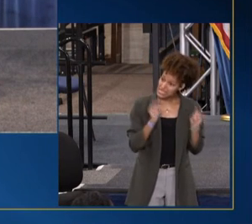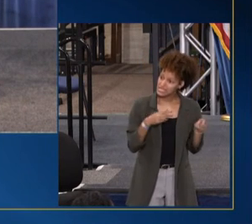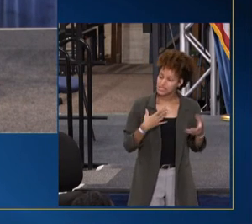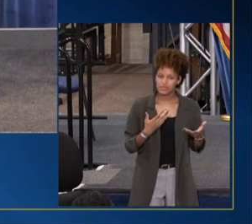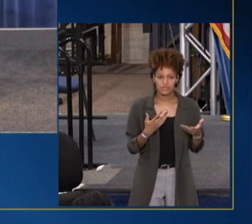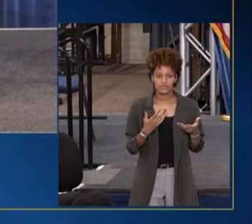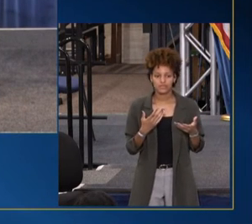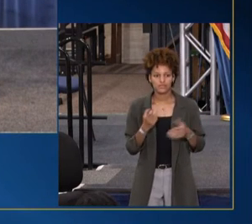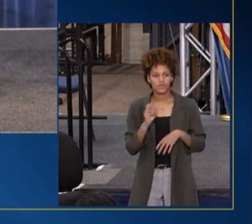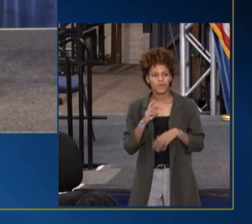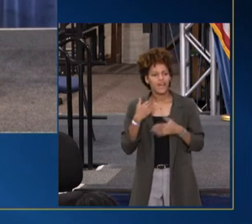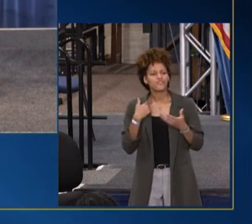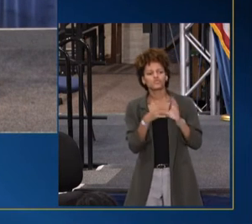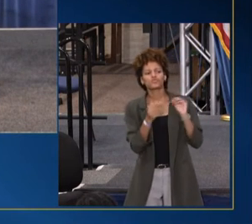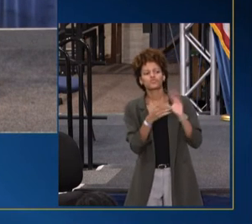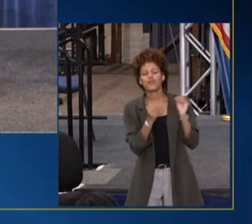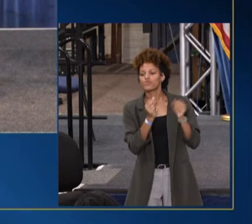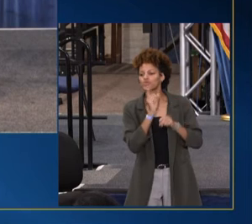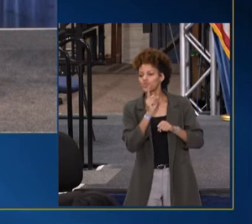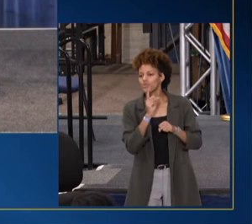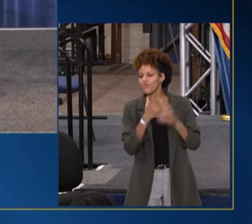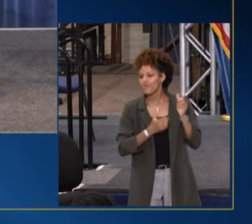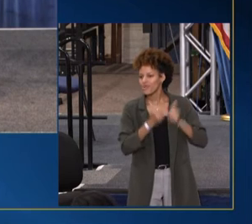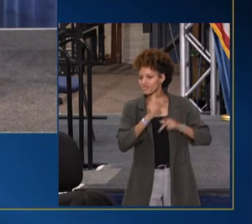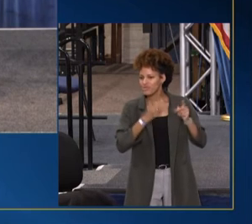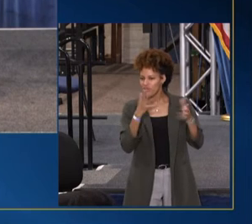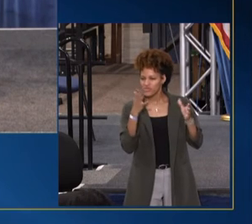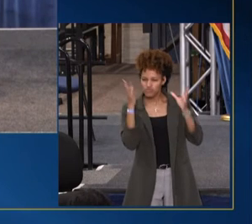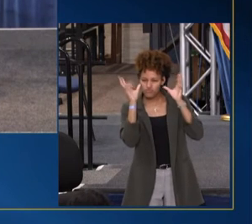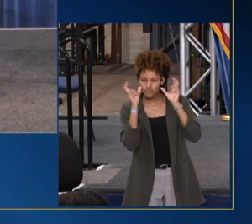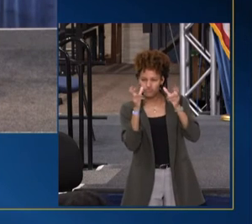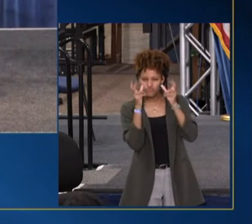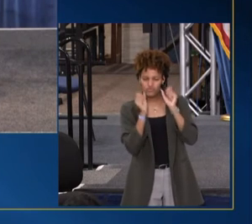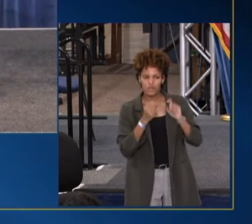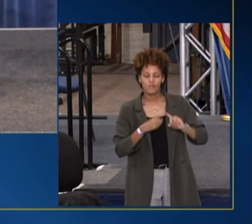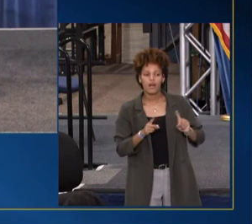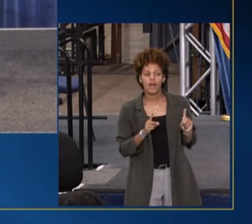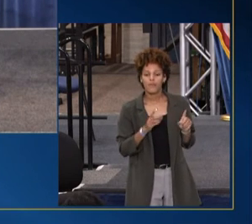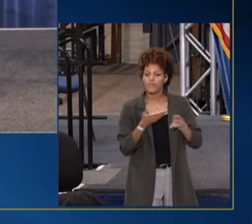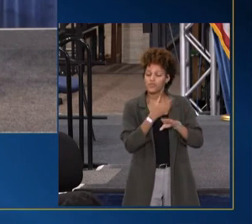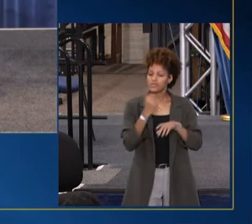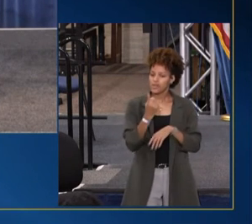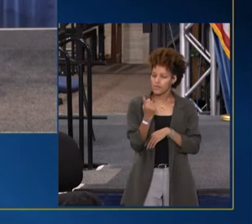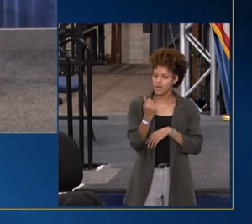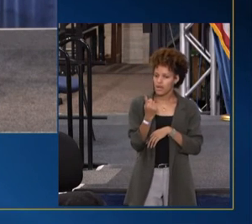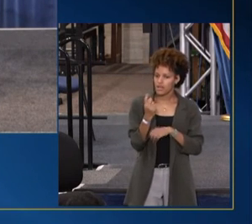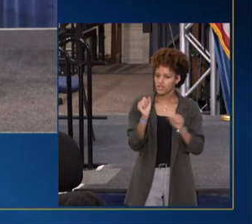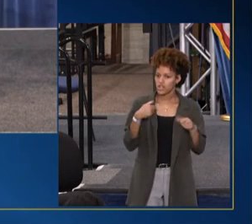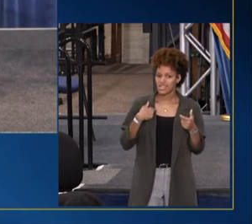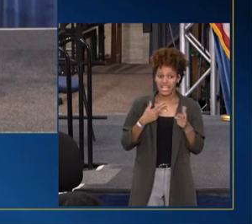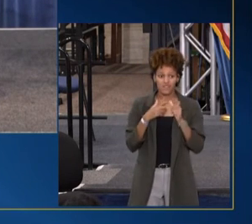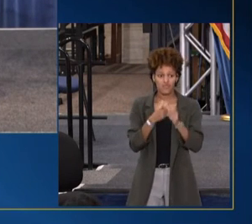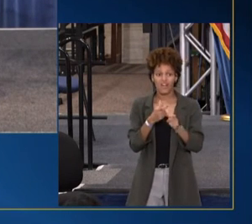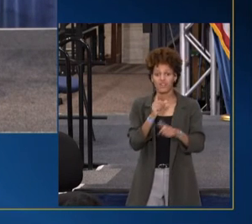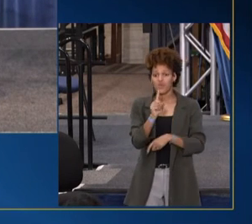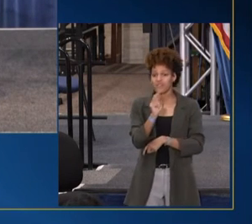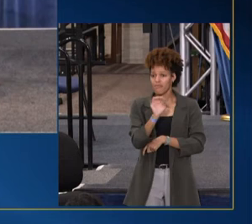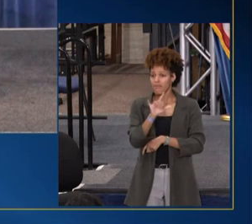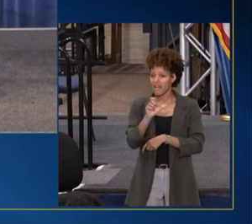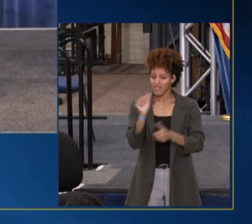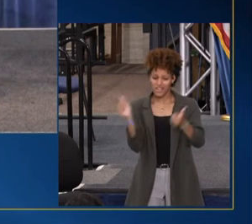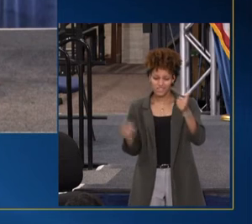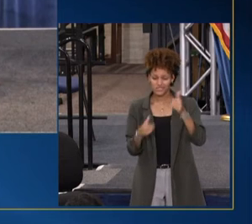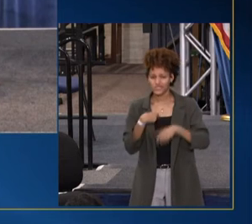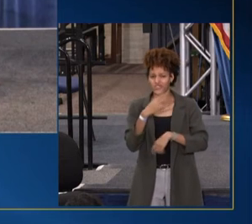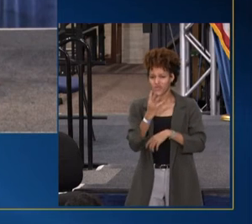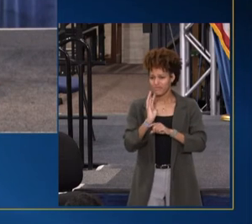there's this story that I'm sure most folks have heard about. You know, before someone was able to run a mile in under 4 minutes, no one could.